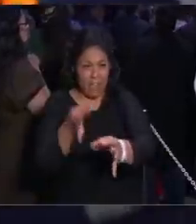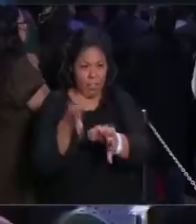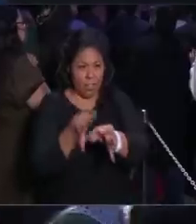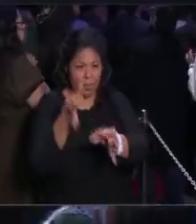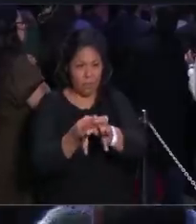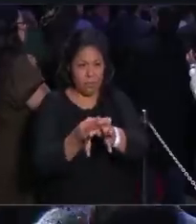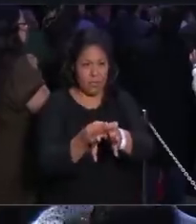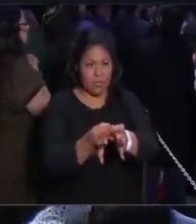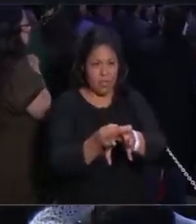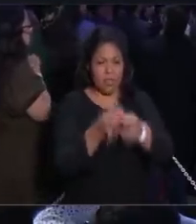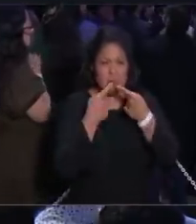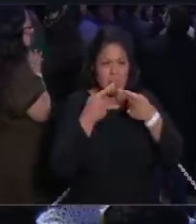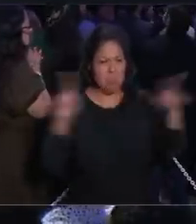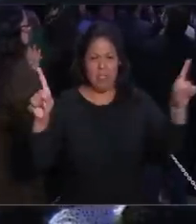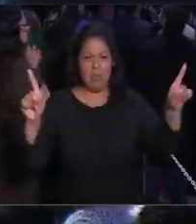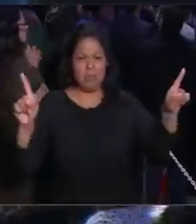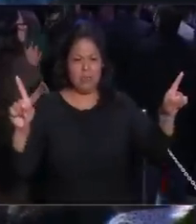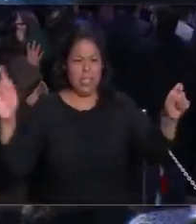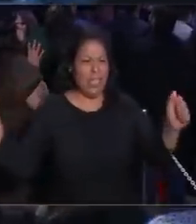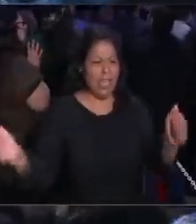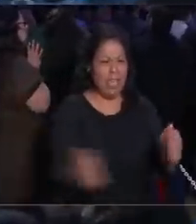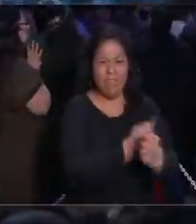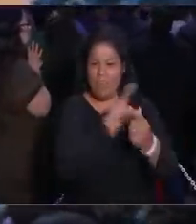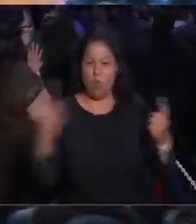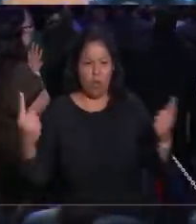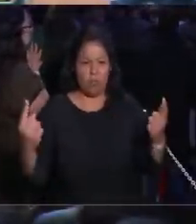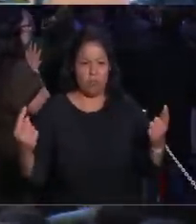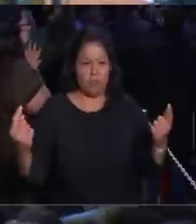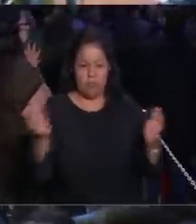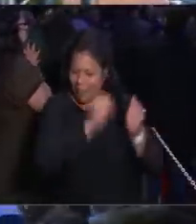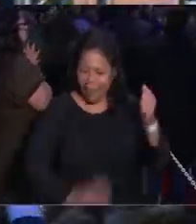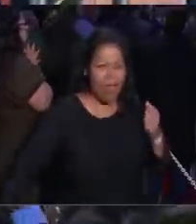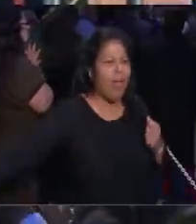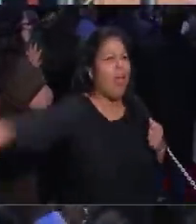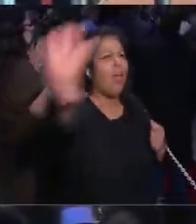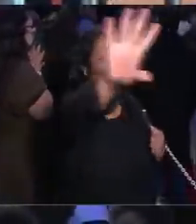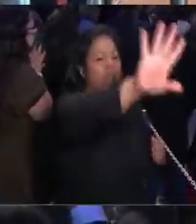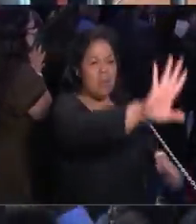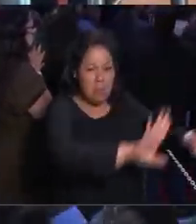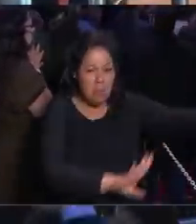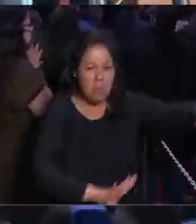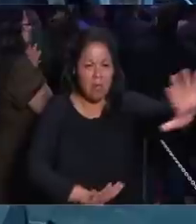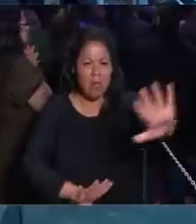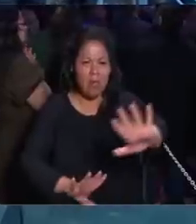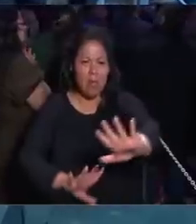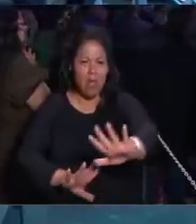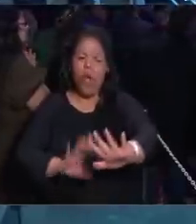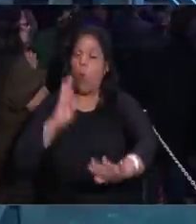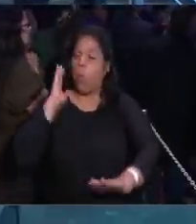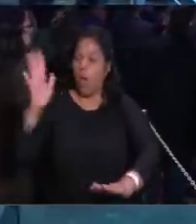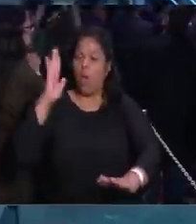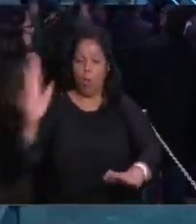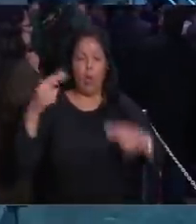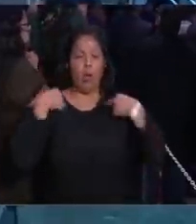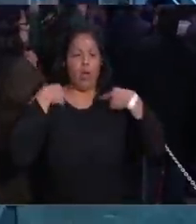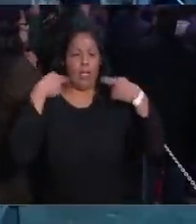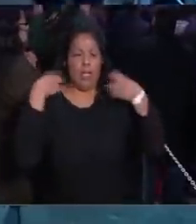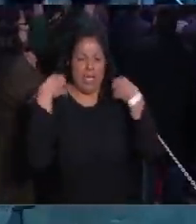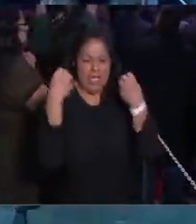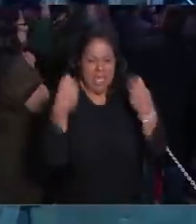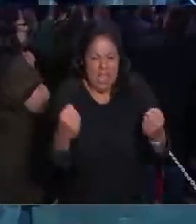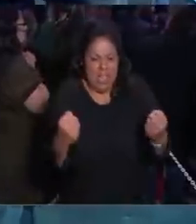de la fe. And everywhere in this place. Y todo lugar en esta área. There are going to be healings. Va a